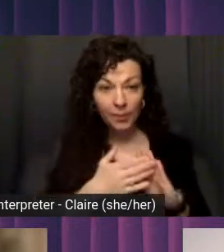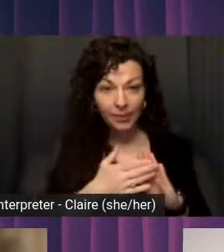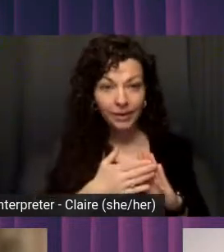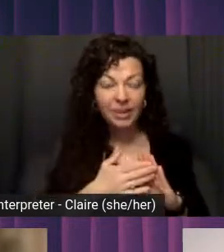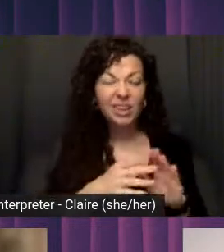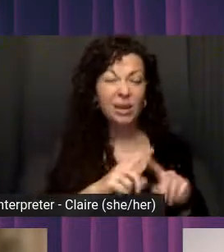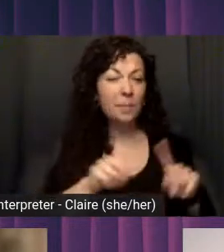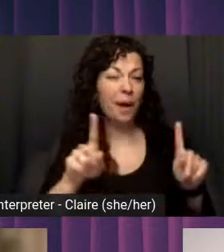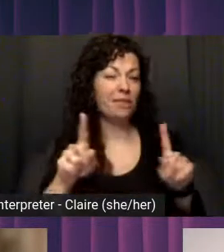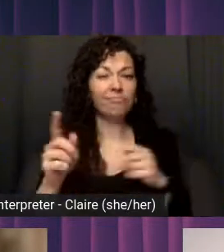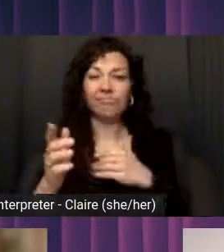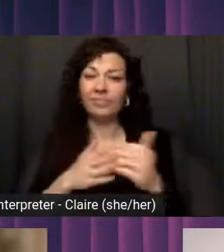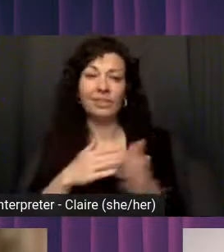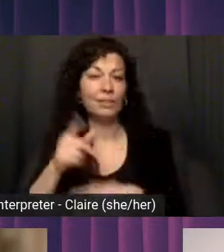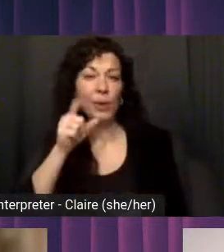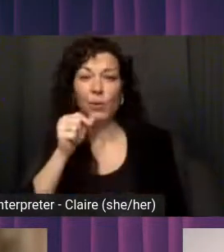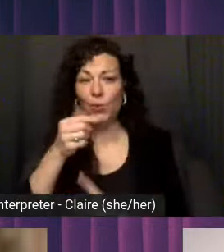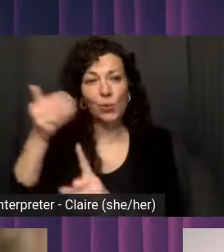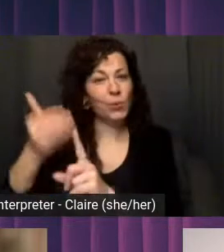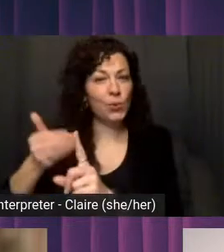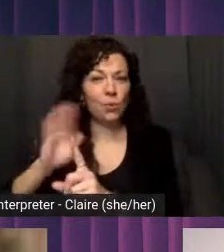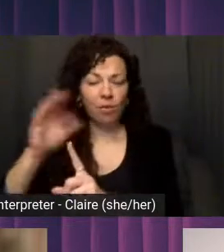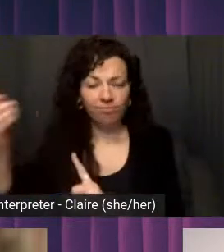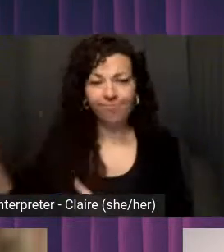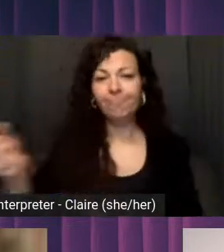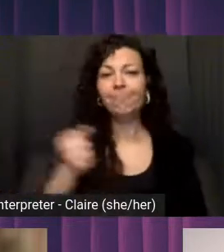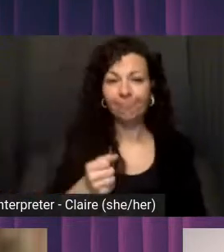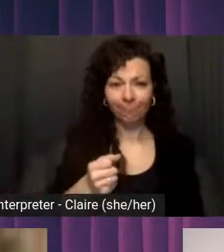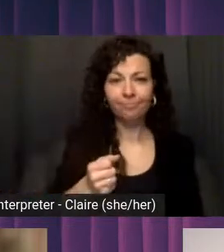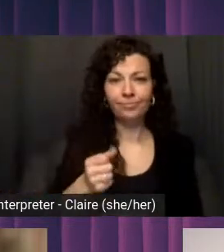regardless of their ability to pay.